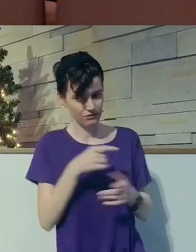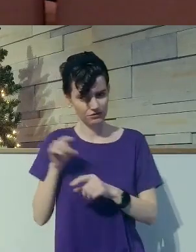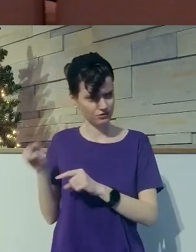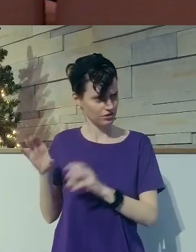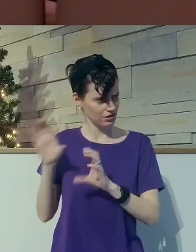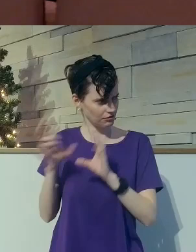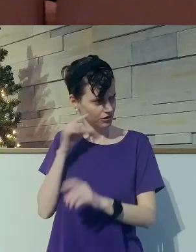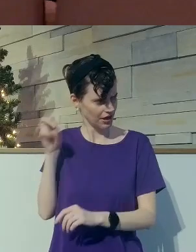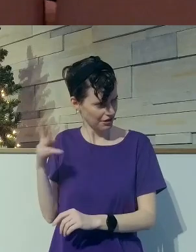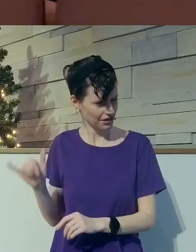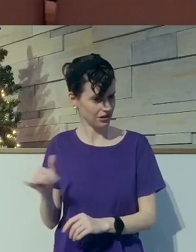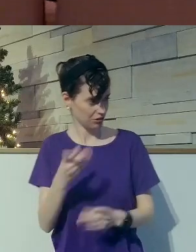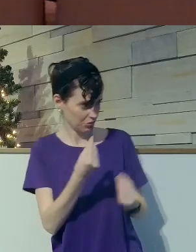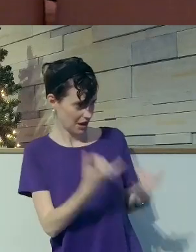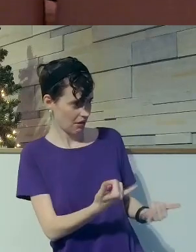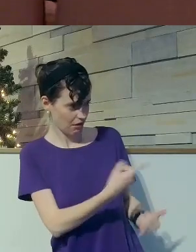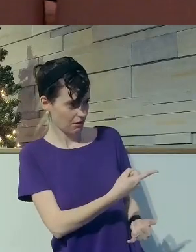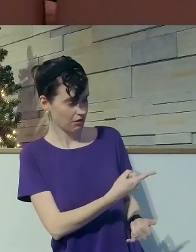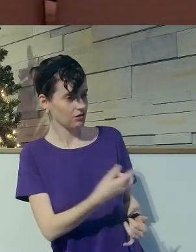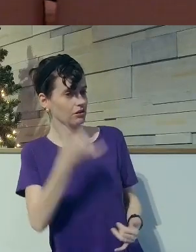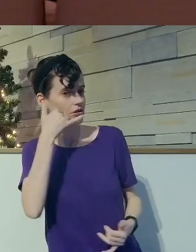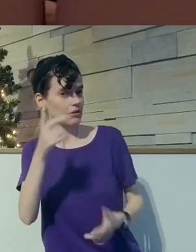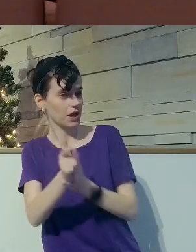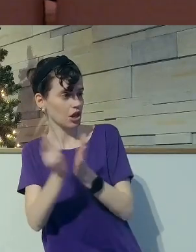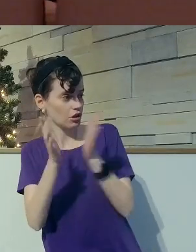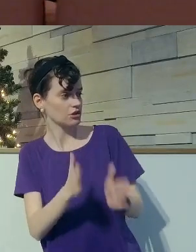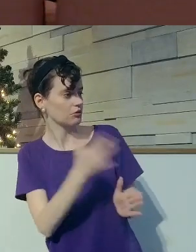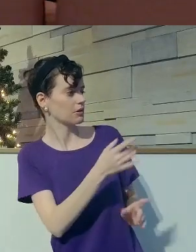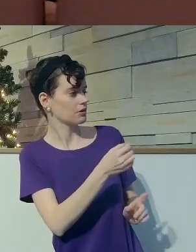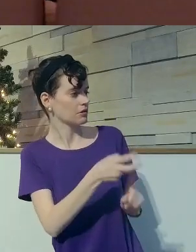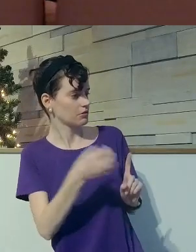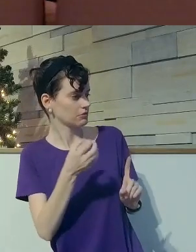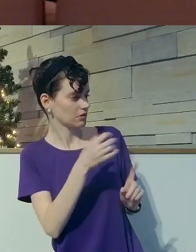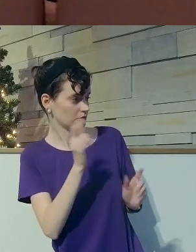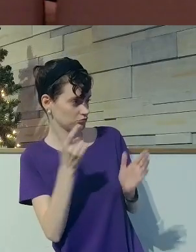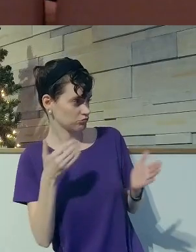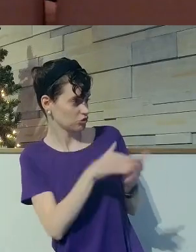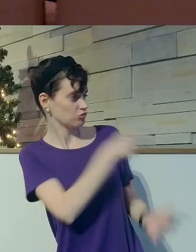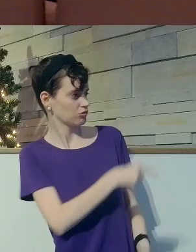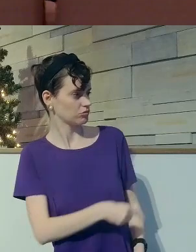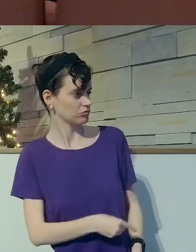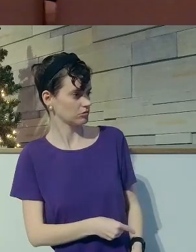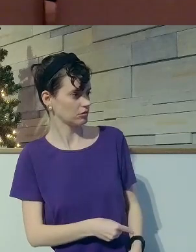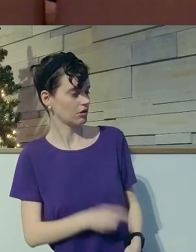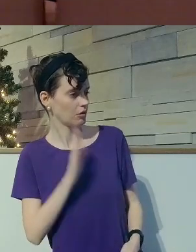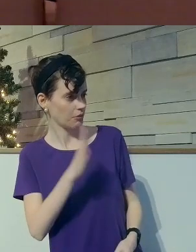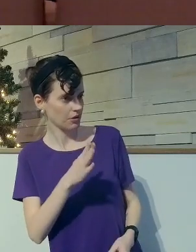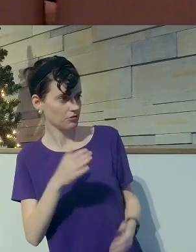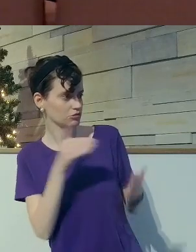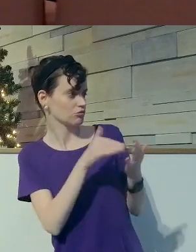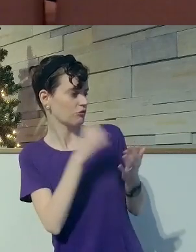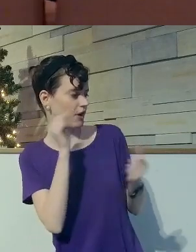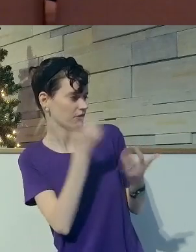do you think I'm going to do to you now? I'll tell you what I'm going to do. I'm going to call my lawyers back, and they're going to put in place that lawsuit that I had drawn up, and we're going to come after